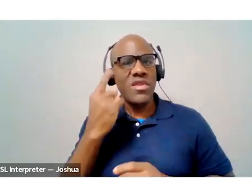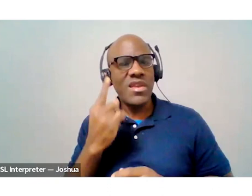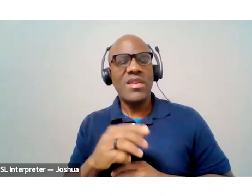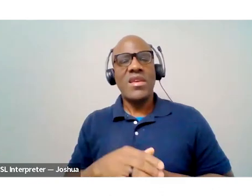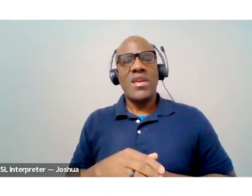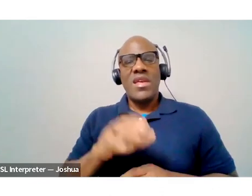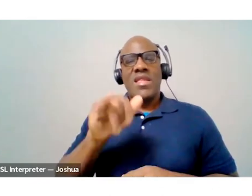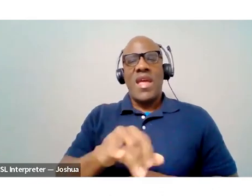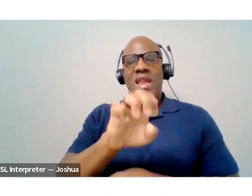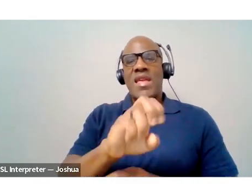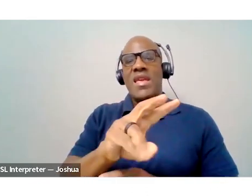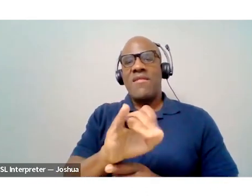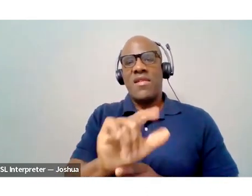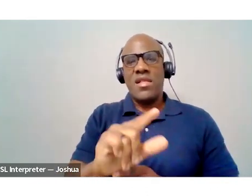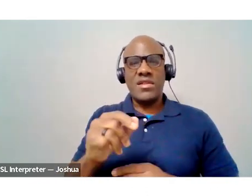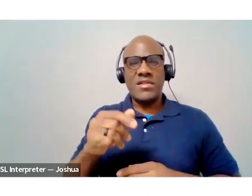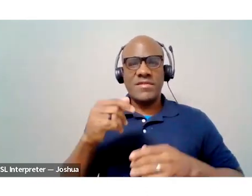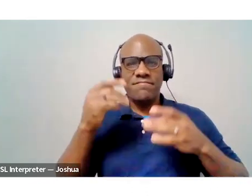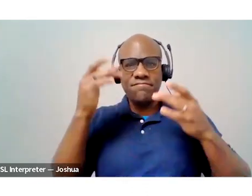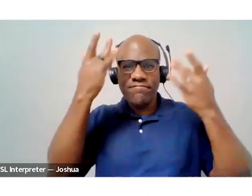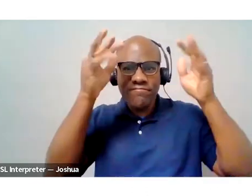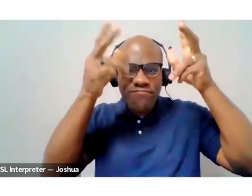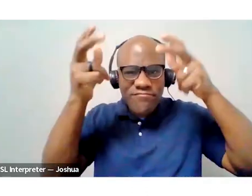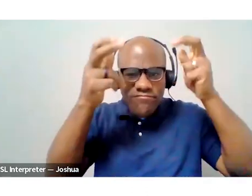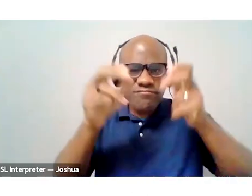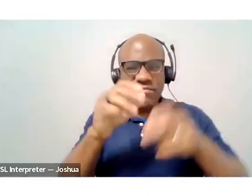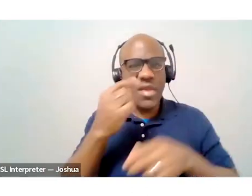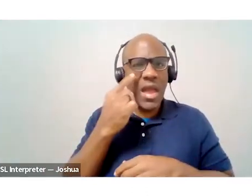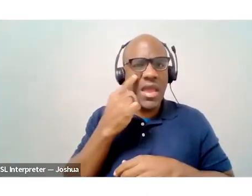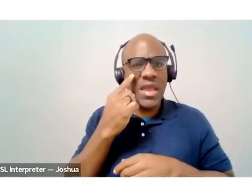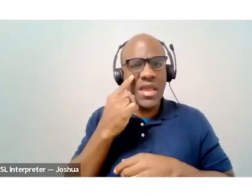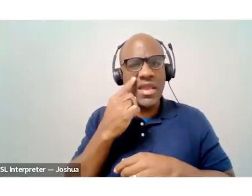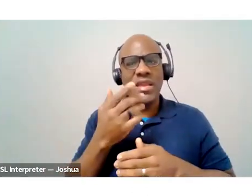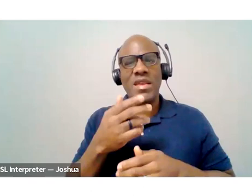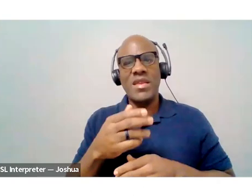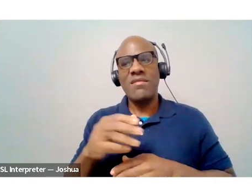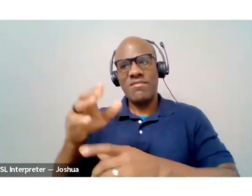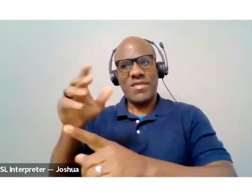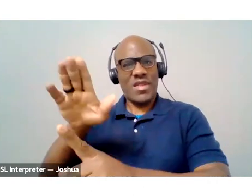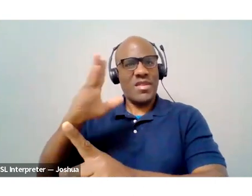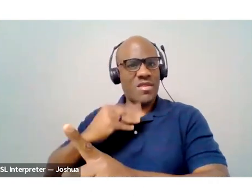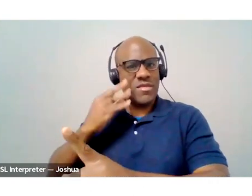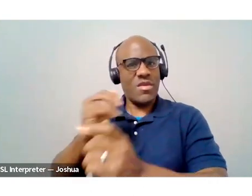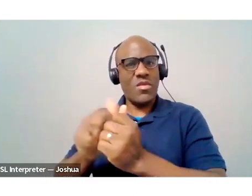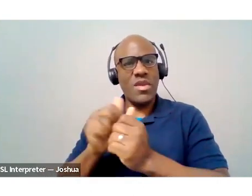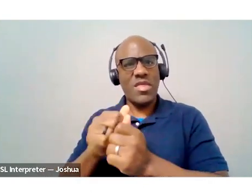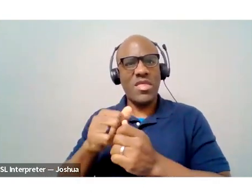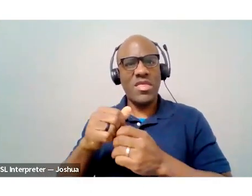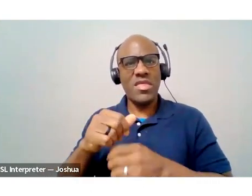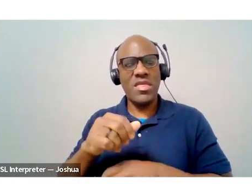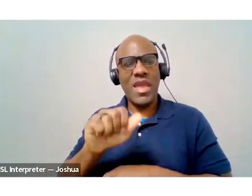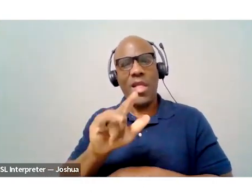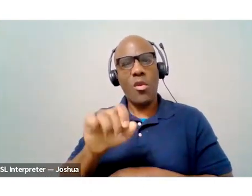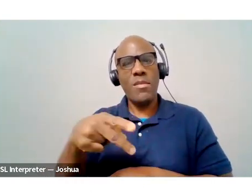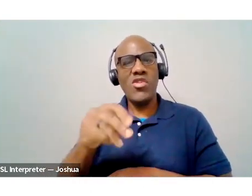it, and May's own experience with alopecia, my experience with the tow truck driver, larger